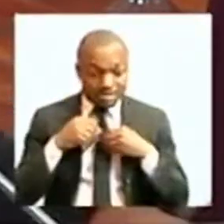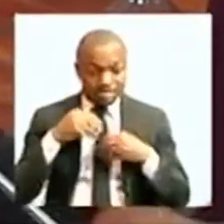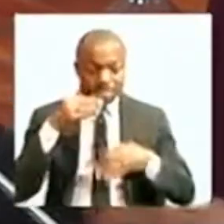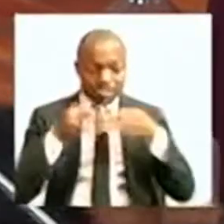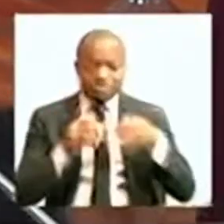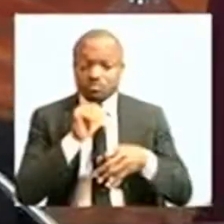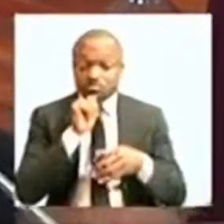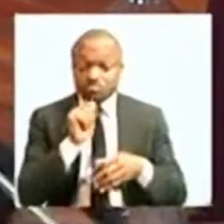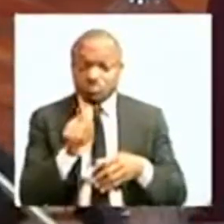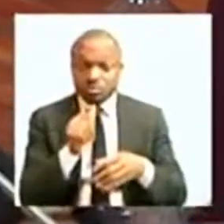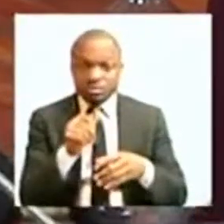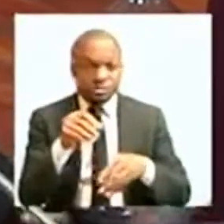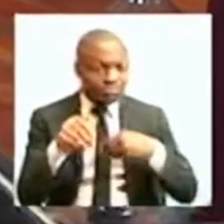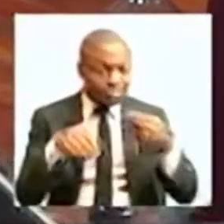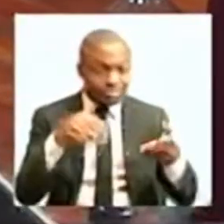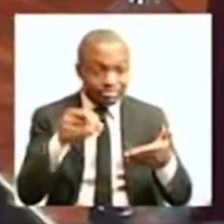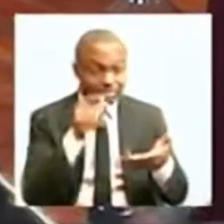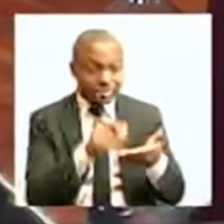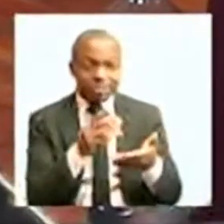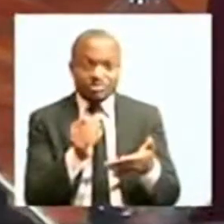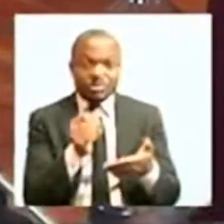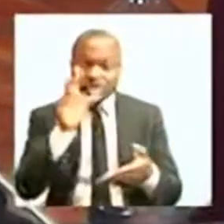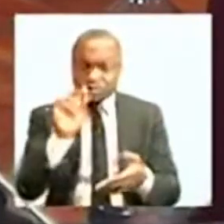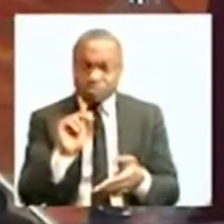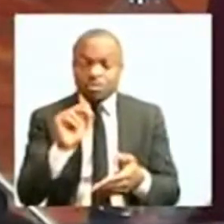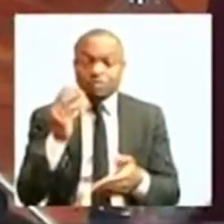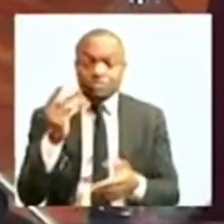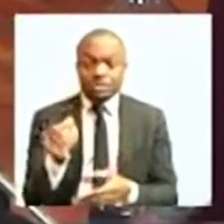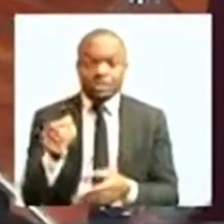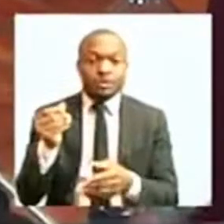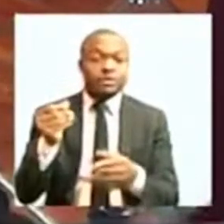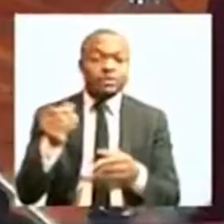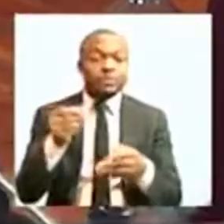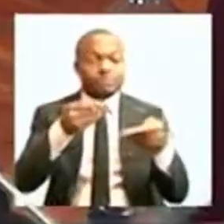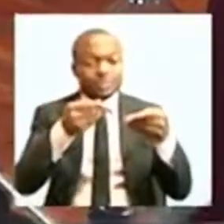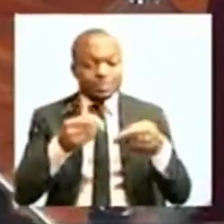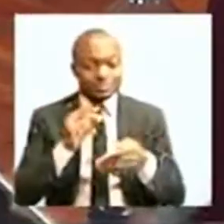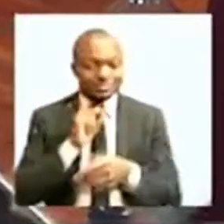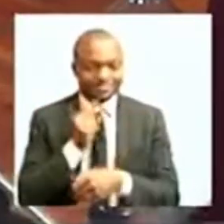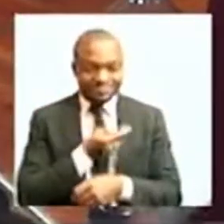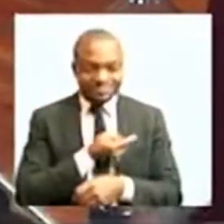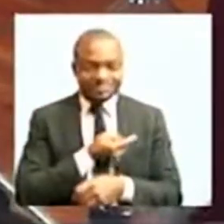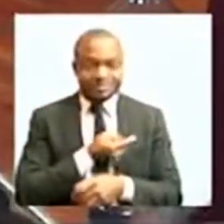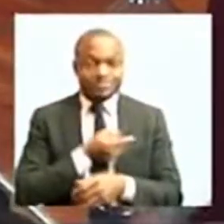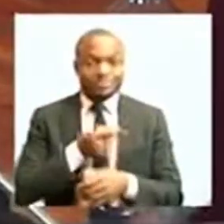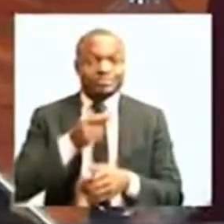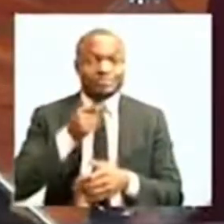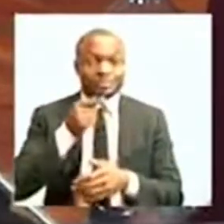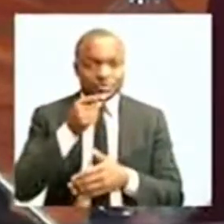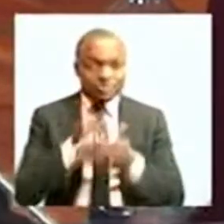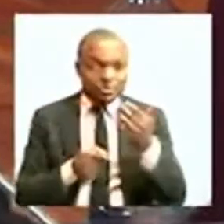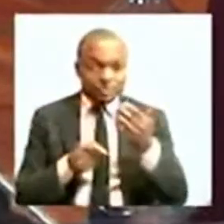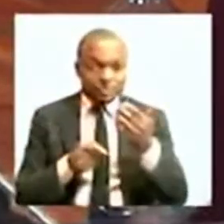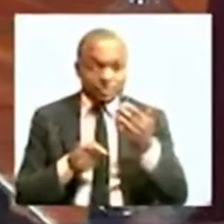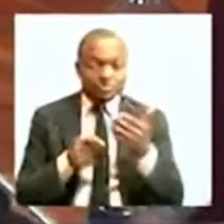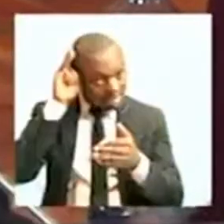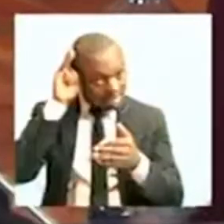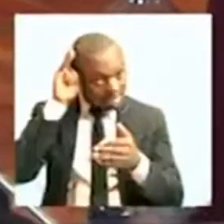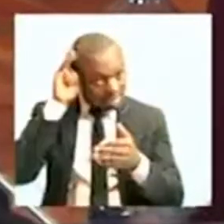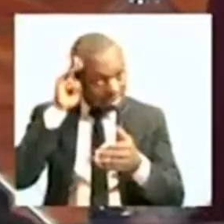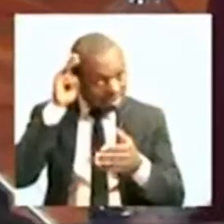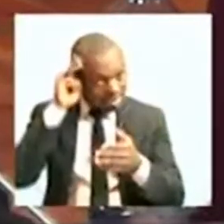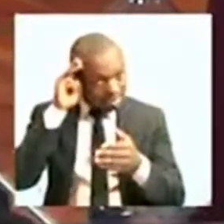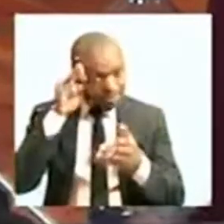this money, no money will be coming to us. I think that's the aim for that Ministry of Finance has provided. So out